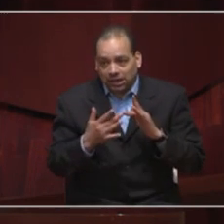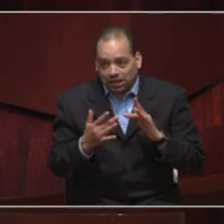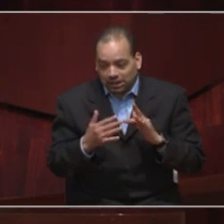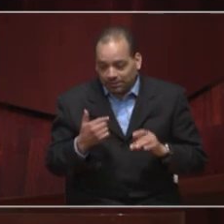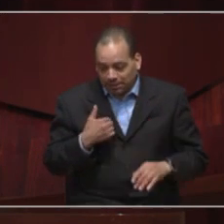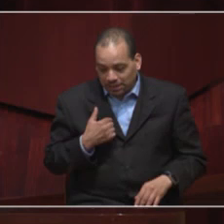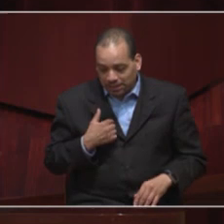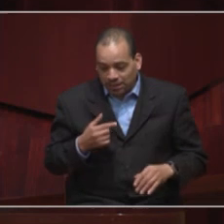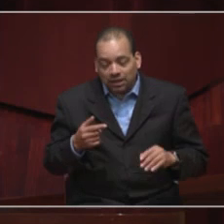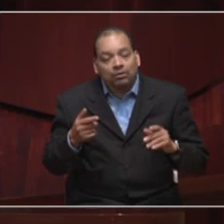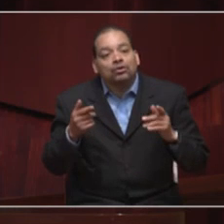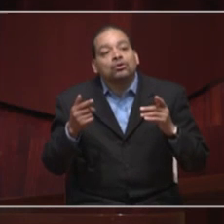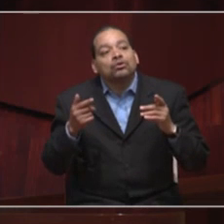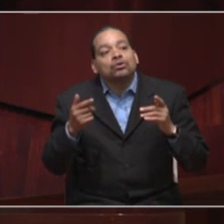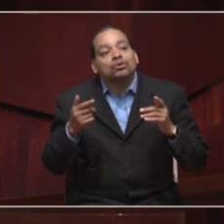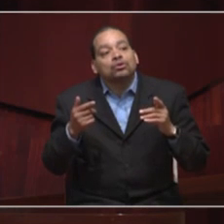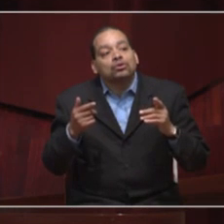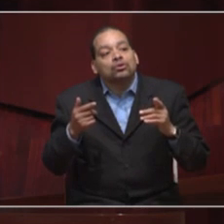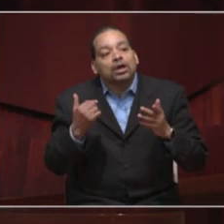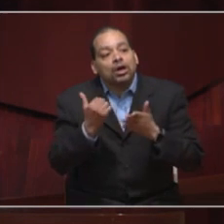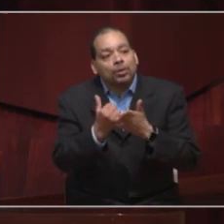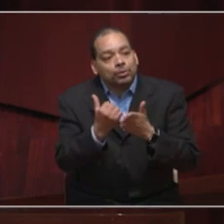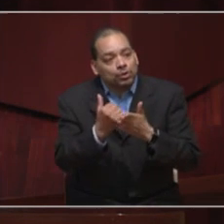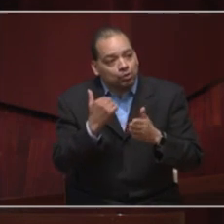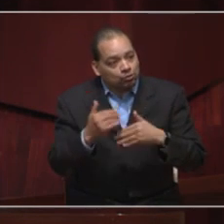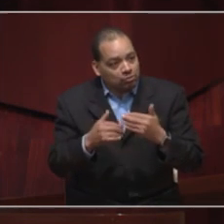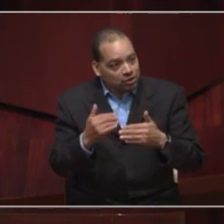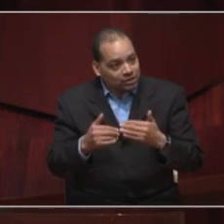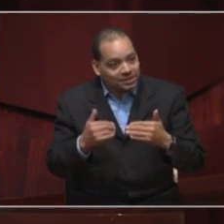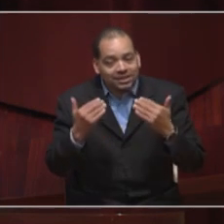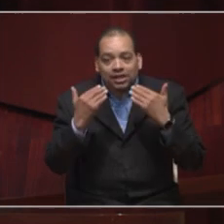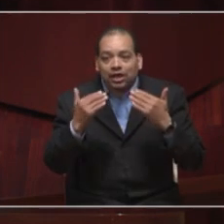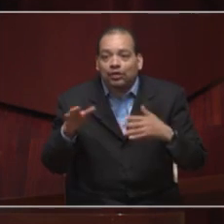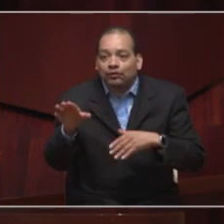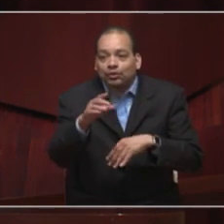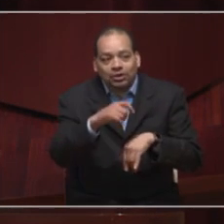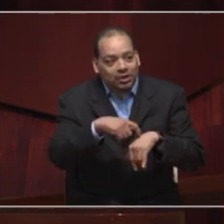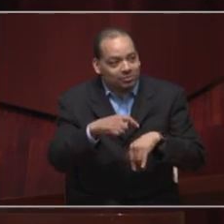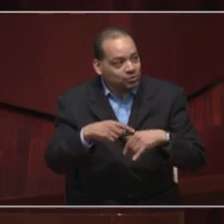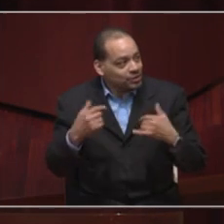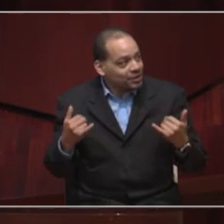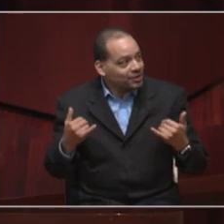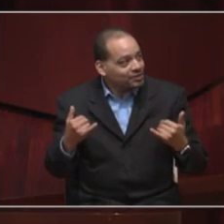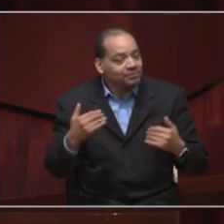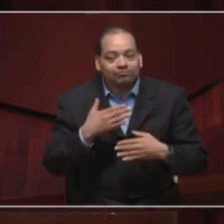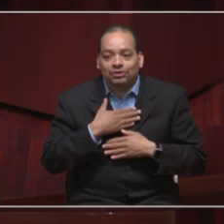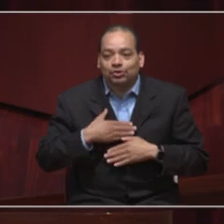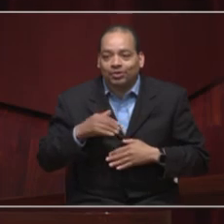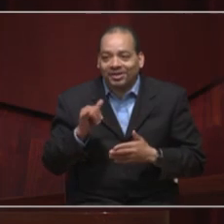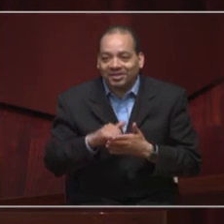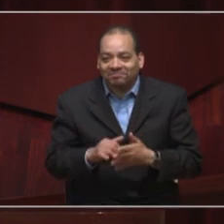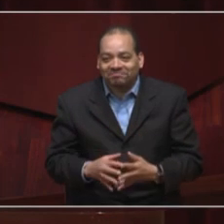start walking you through the process. Thank you very much for your time today. I enjoyed it very much.